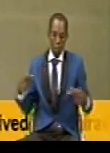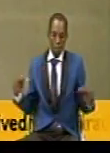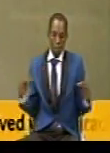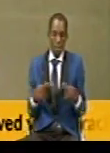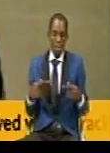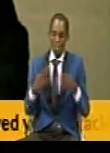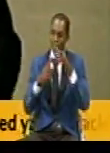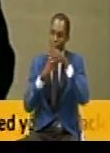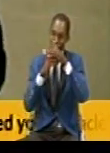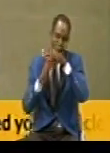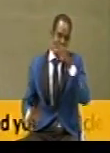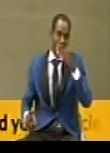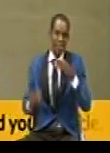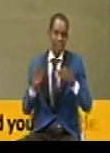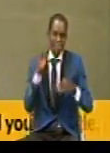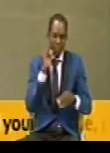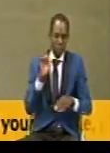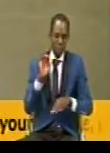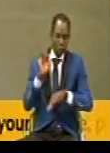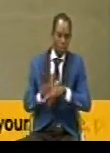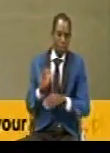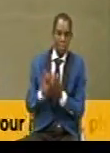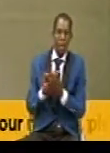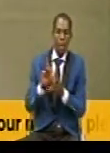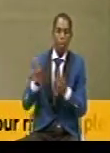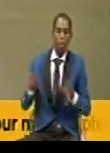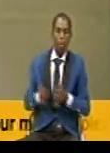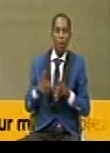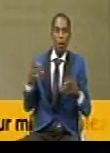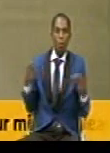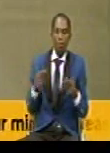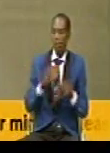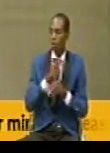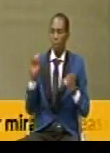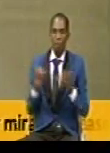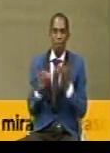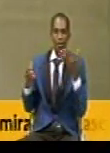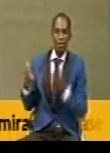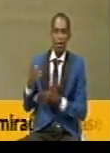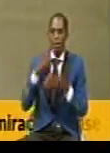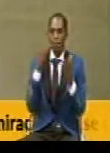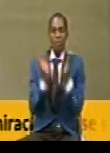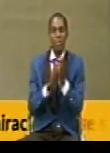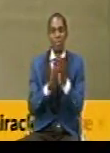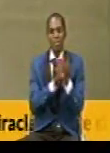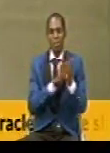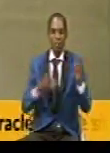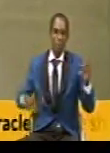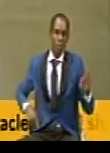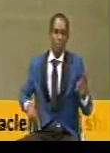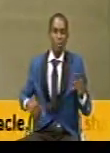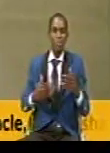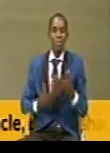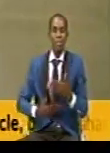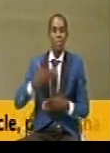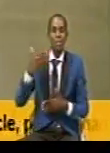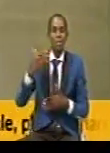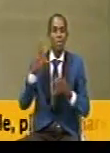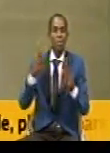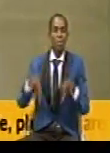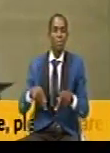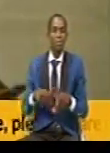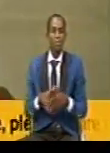the pain disappeared. You could see how she prays that her right-sided abdomen and the pain is no more. Praise the